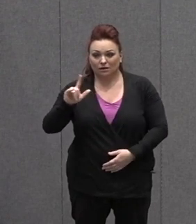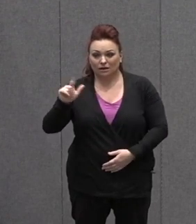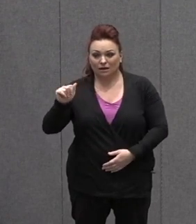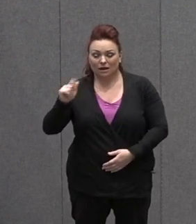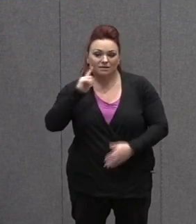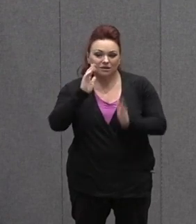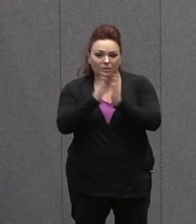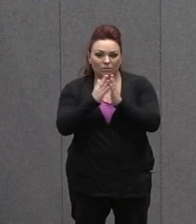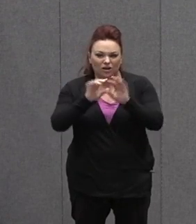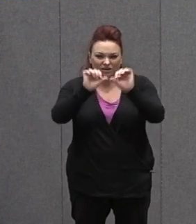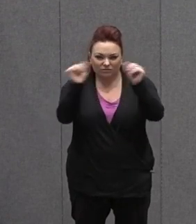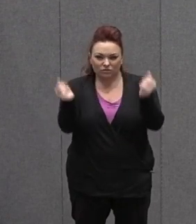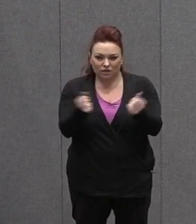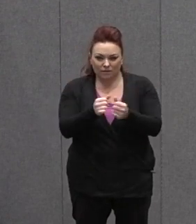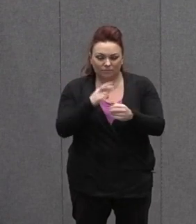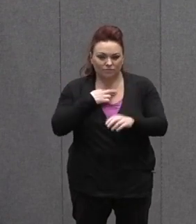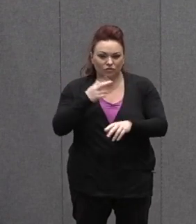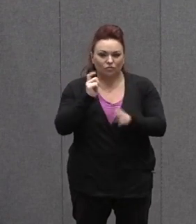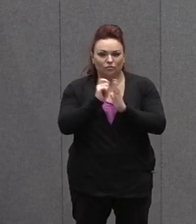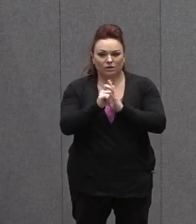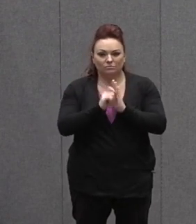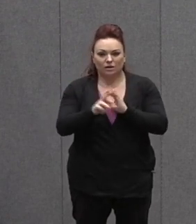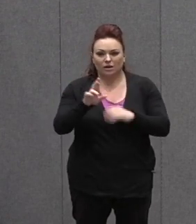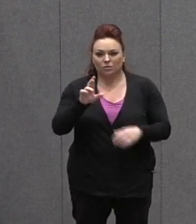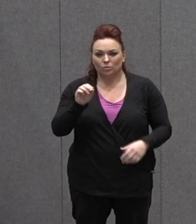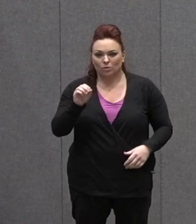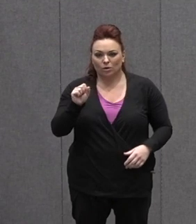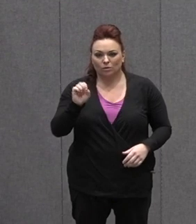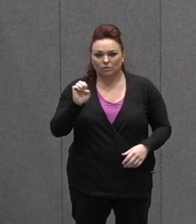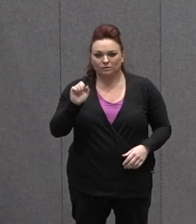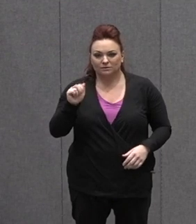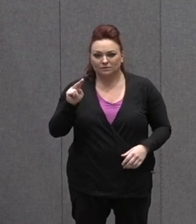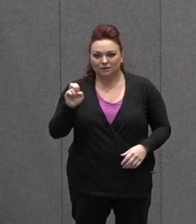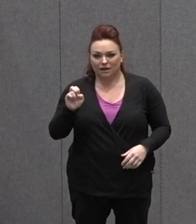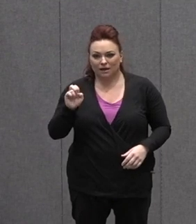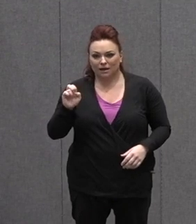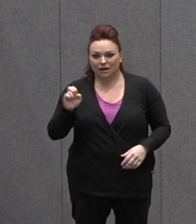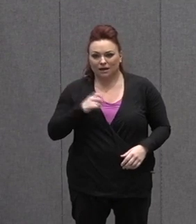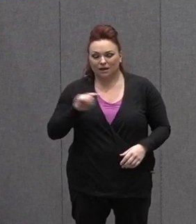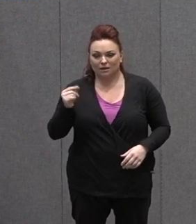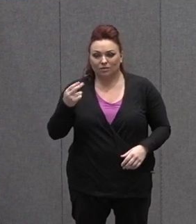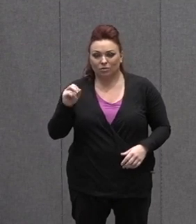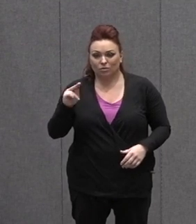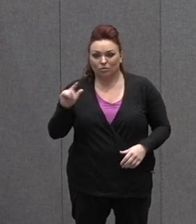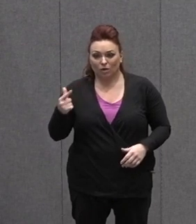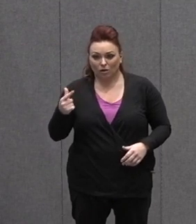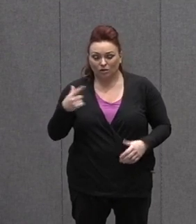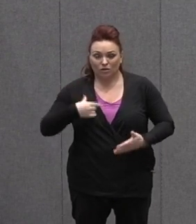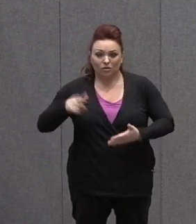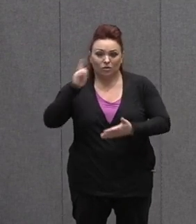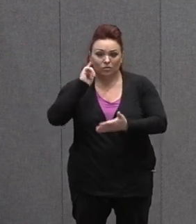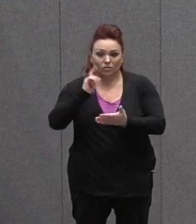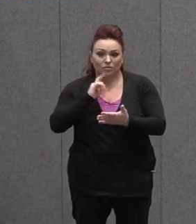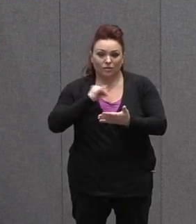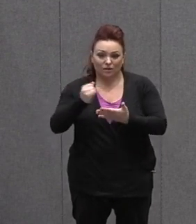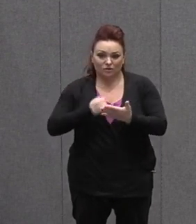Roseanne Greenfield Thong. Illustrated by John Parra.